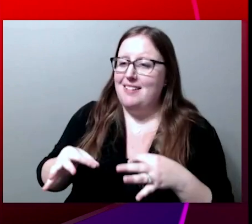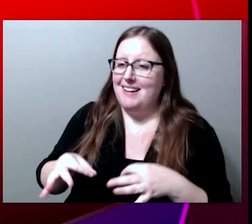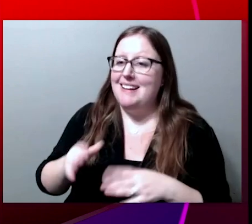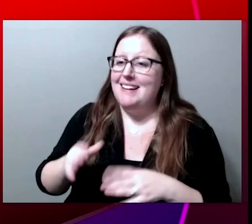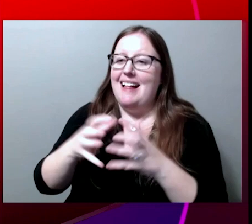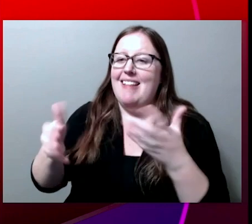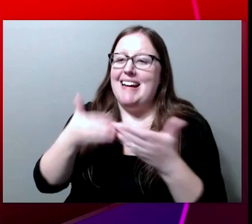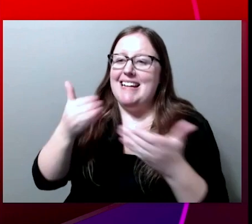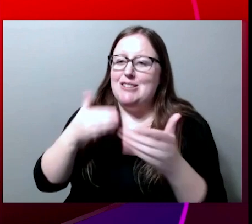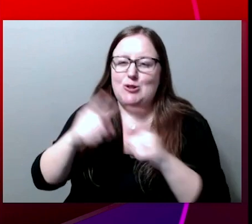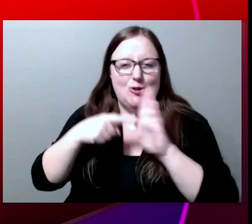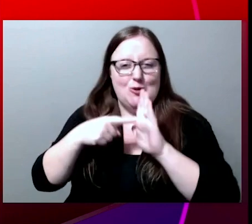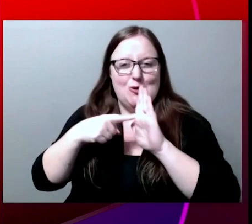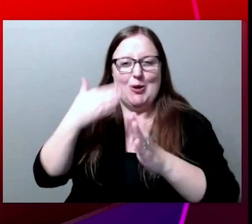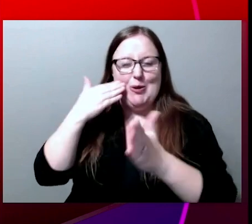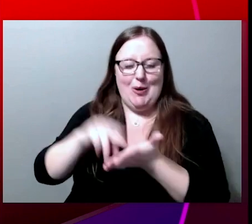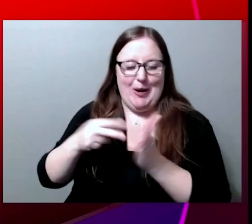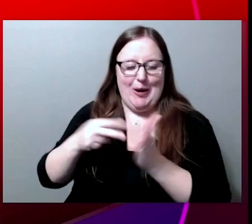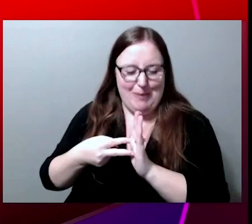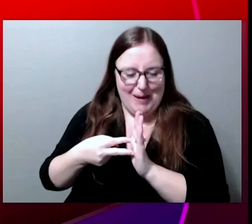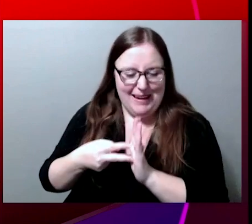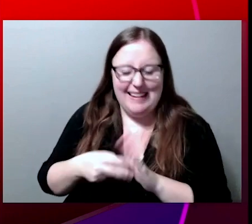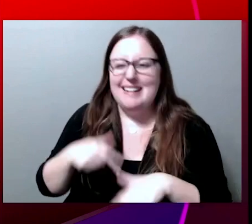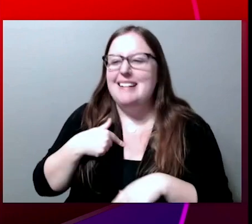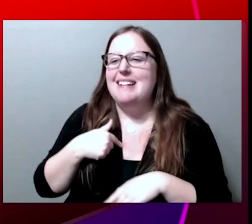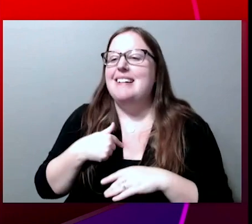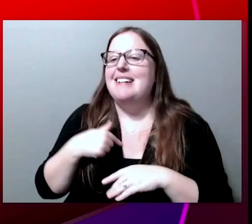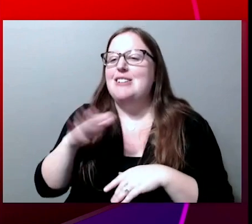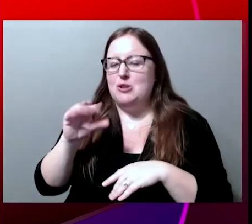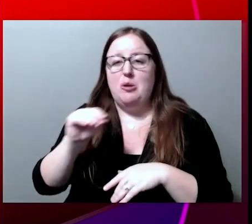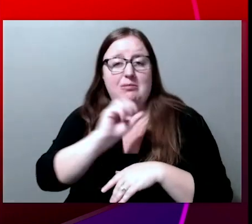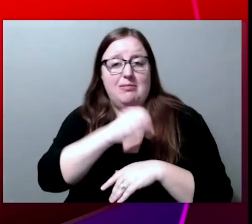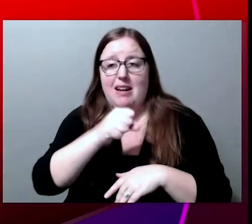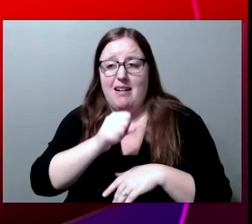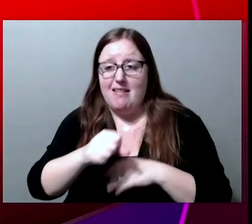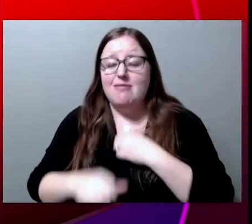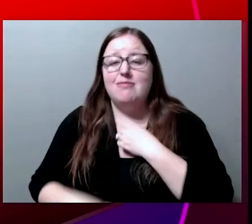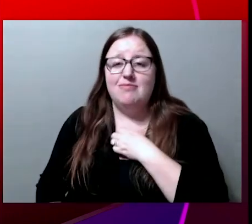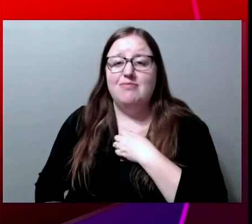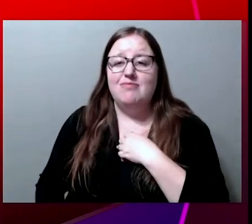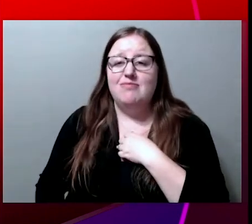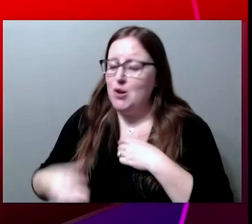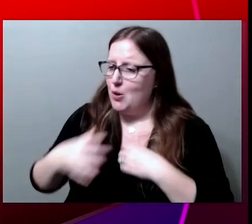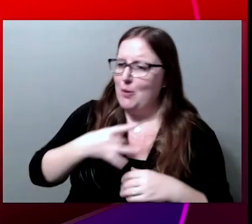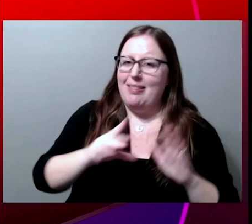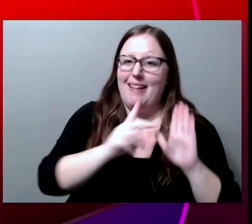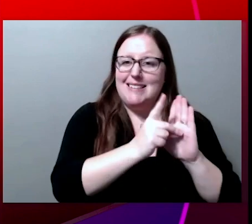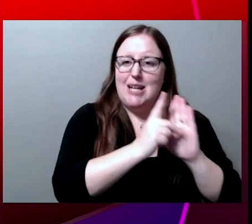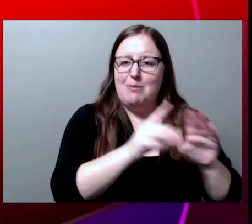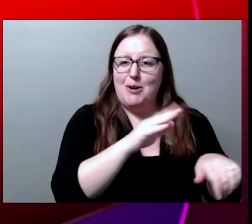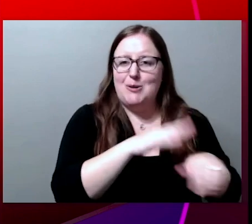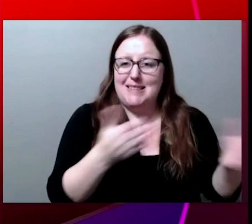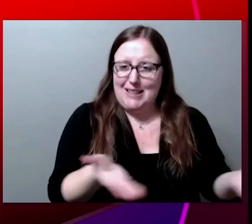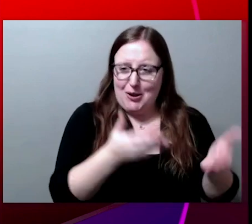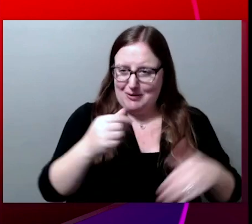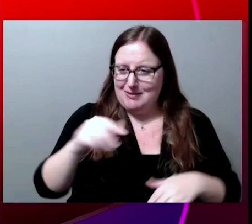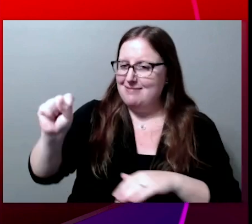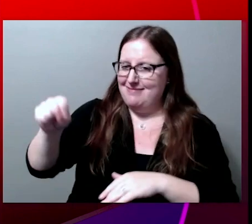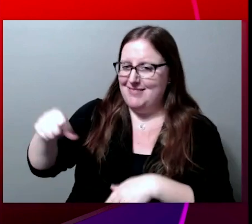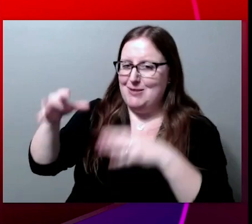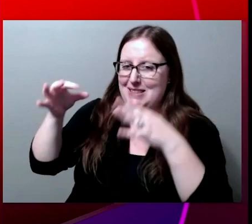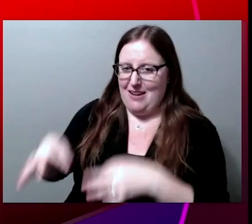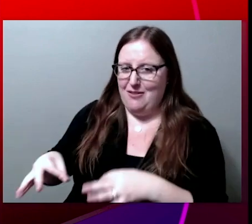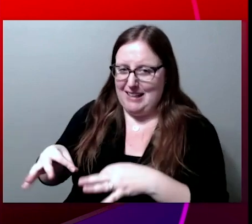easier to just show than Yeah. by speaking. So Okay. We like demos on AWS On Air. yes, definitely. We do.